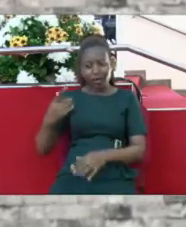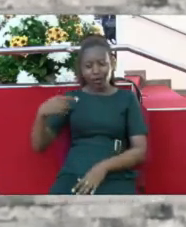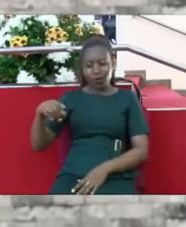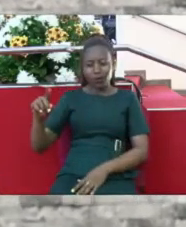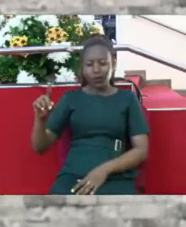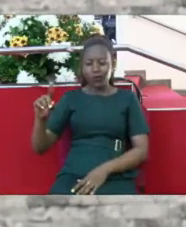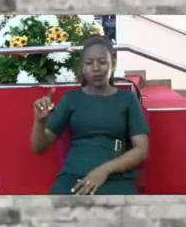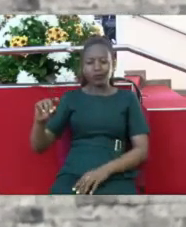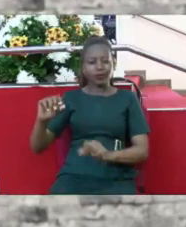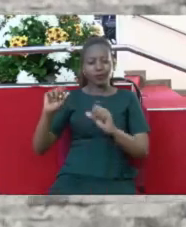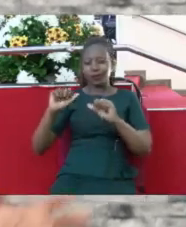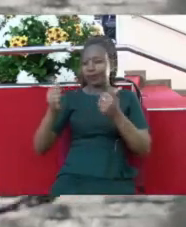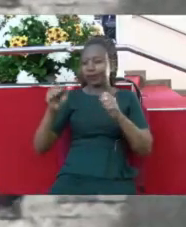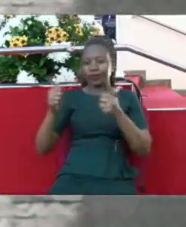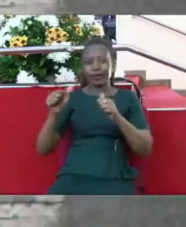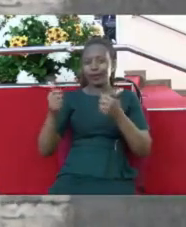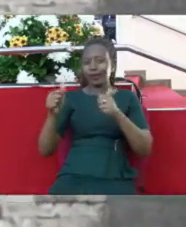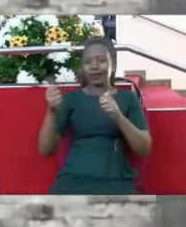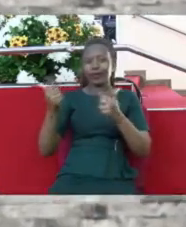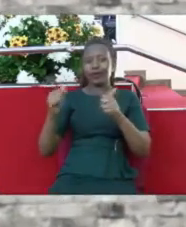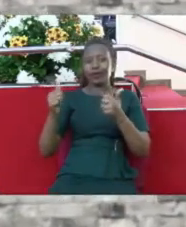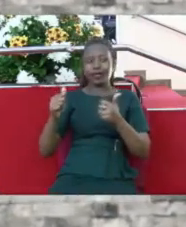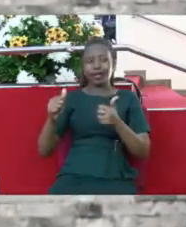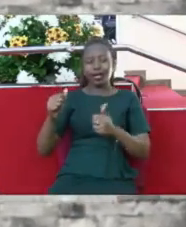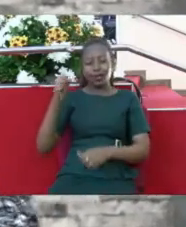kama mtu mungwana. Yes. Nasema you're